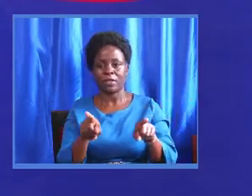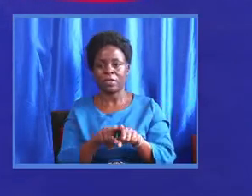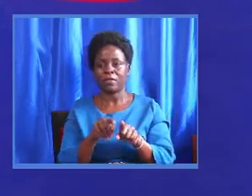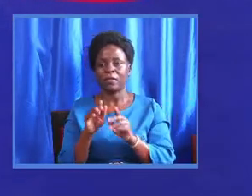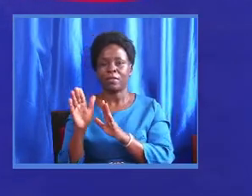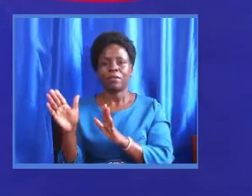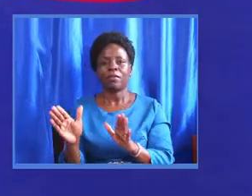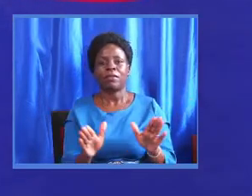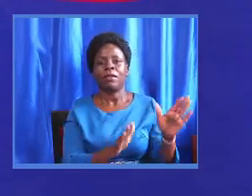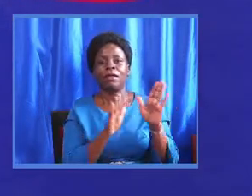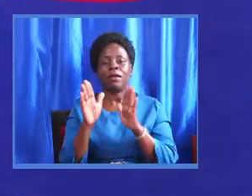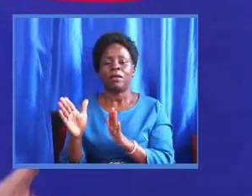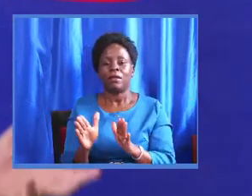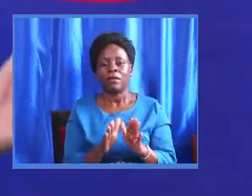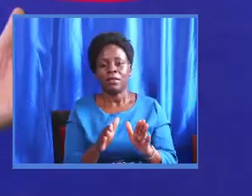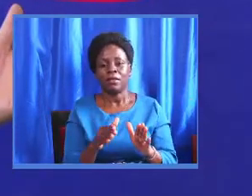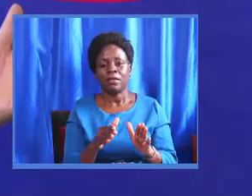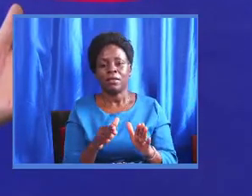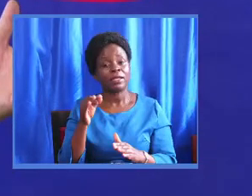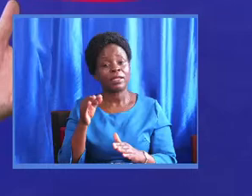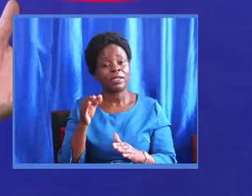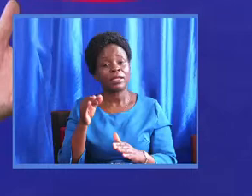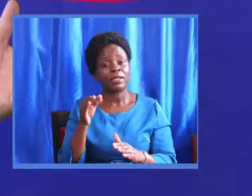location right. If it's for